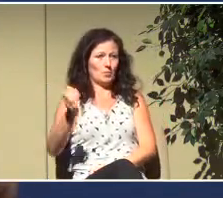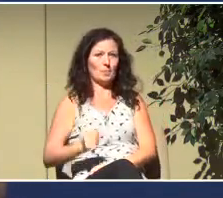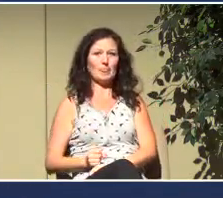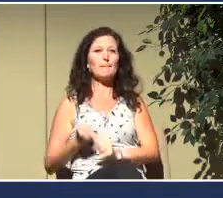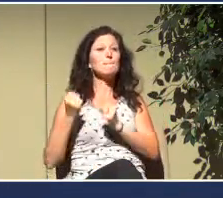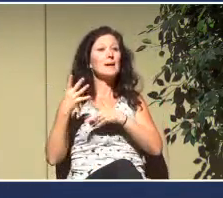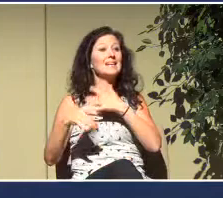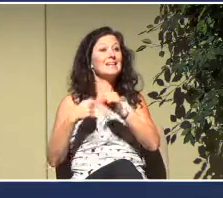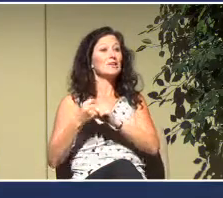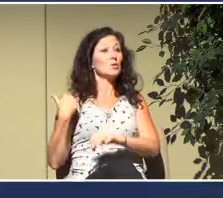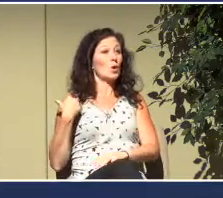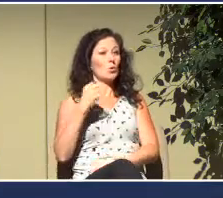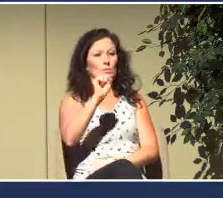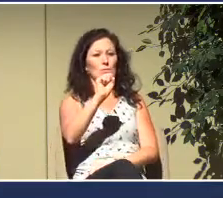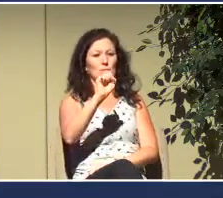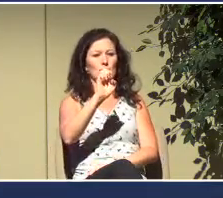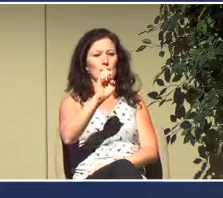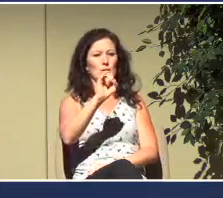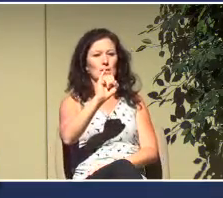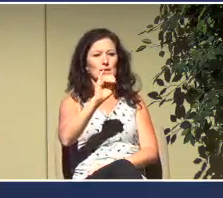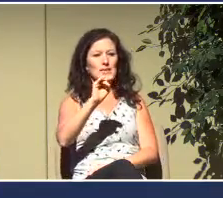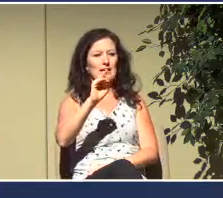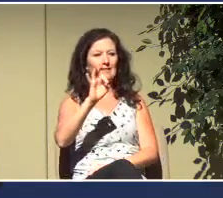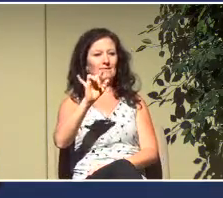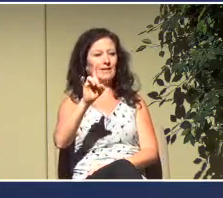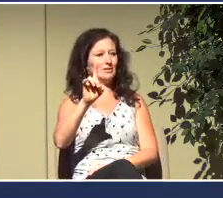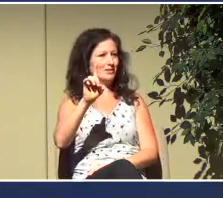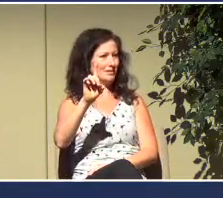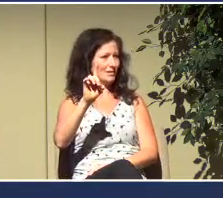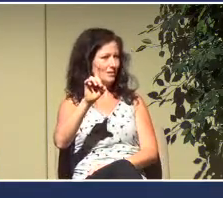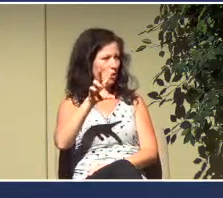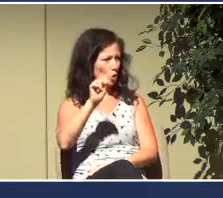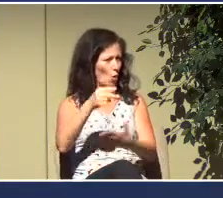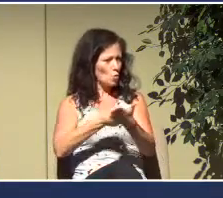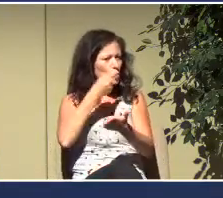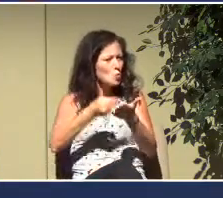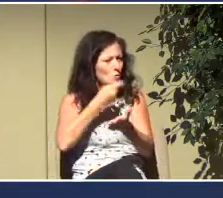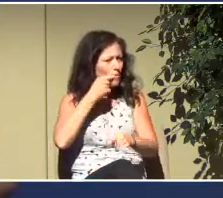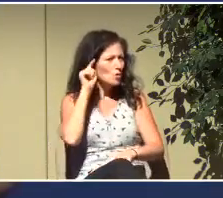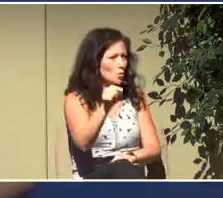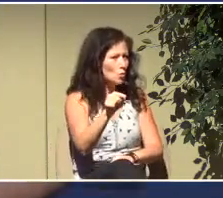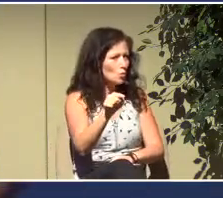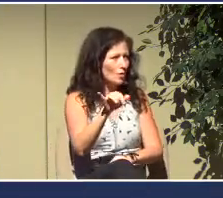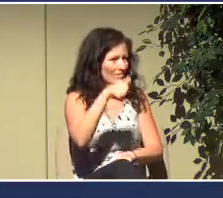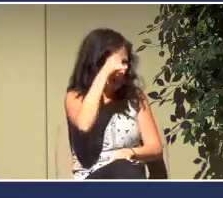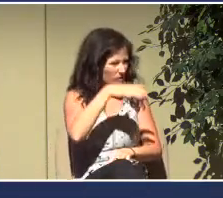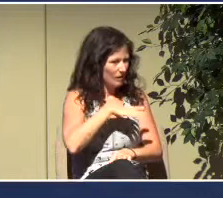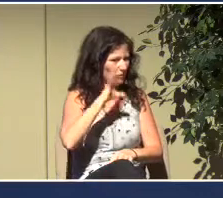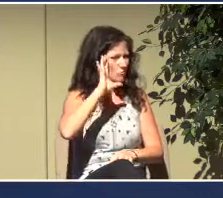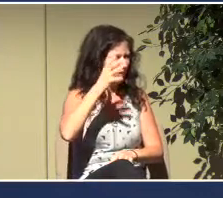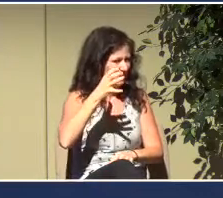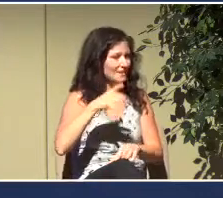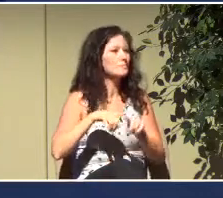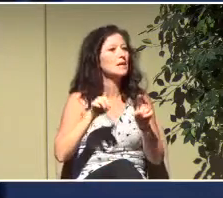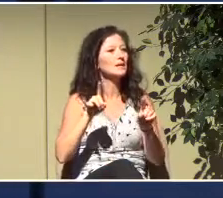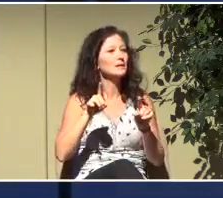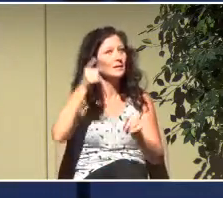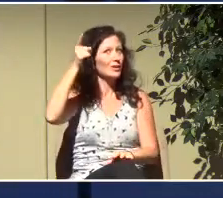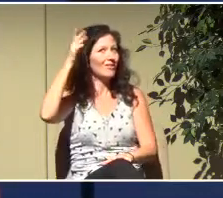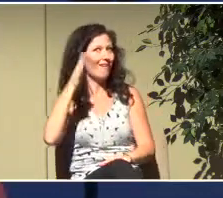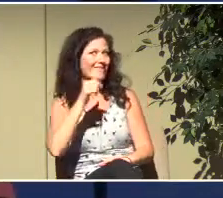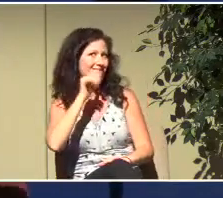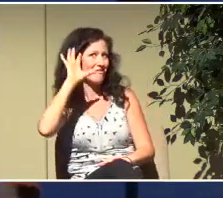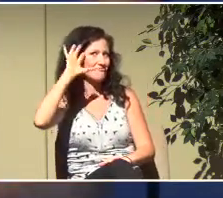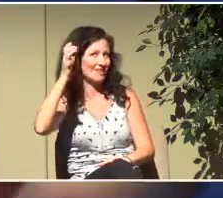called Seinfeld. Remember, there was the soup Nazi? No soup for you! Well, that guy was crazy. God is not. But God says,